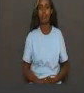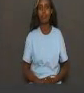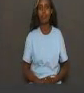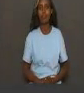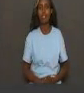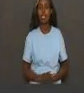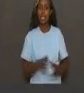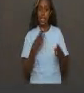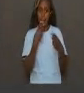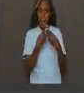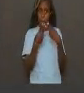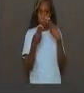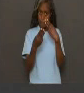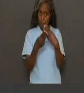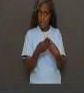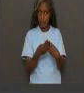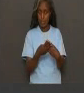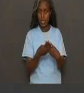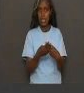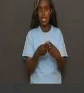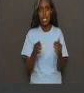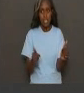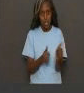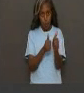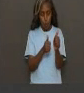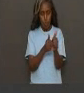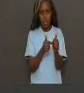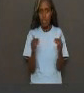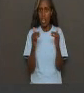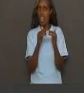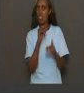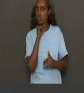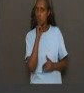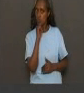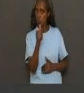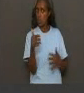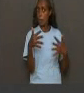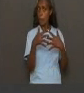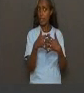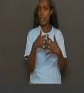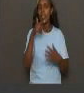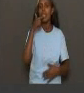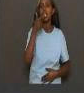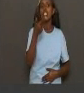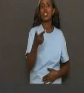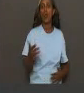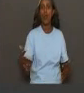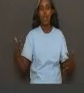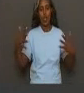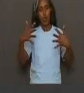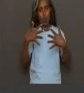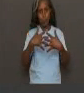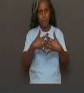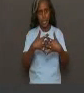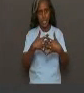In mathematics, when the order does not matter, it is called